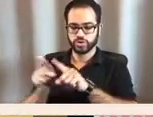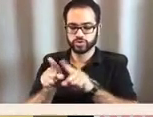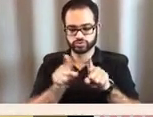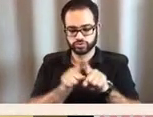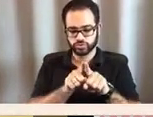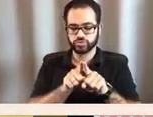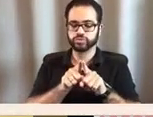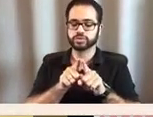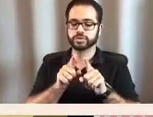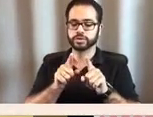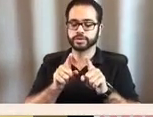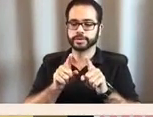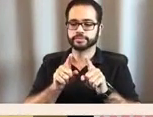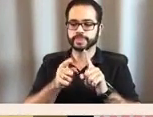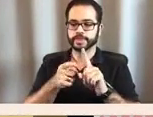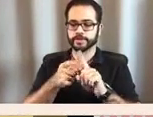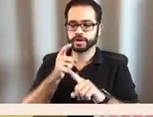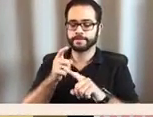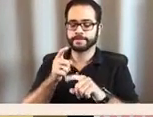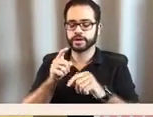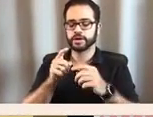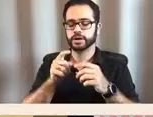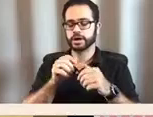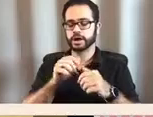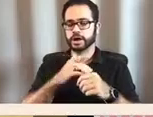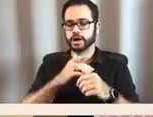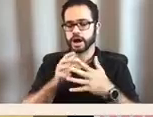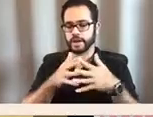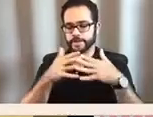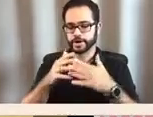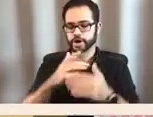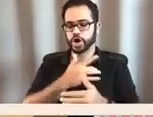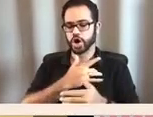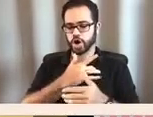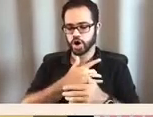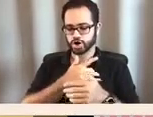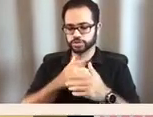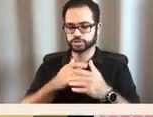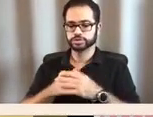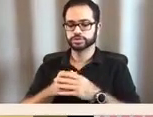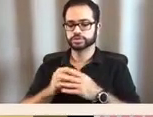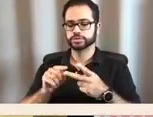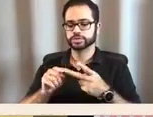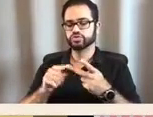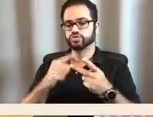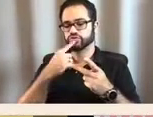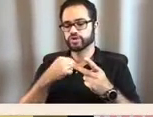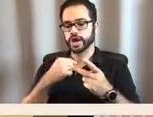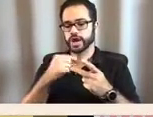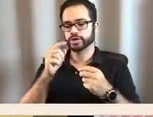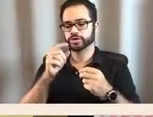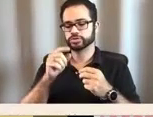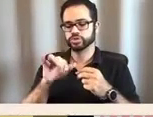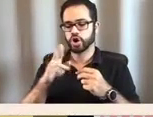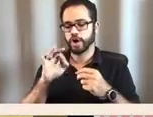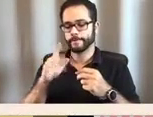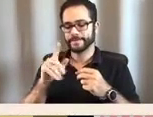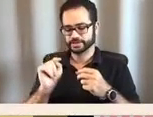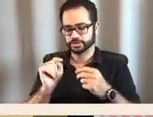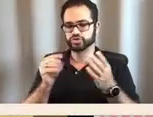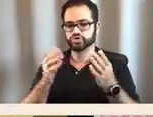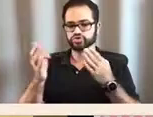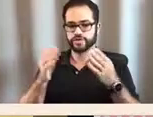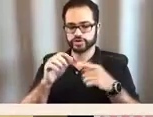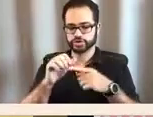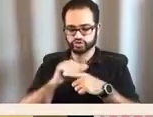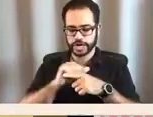credentials from the American Heart Association, red carpet service training, also the